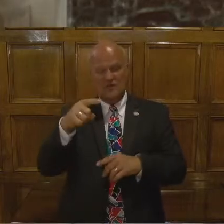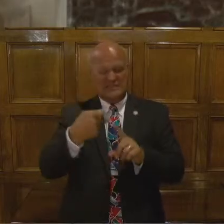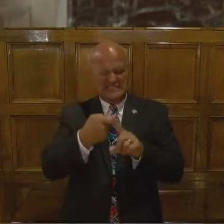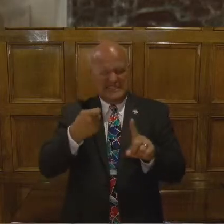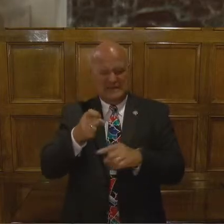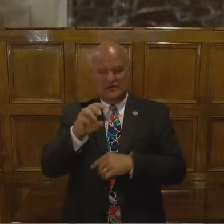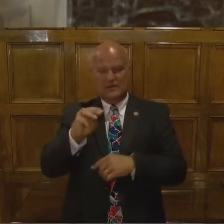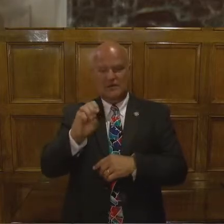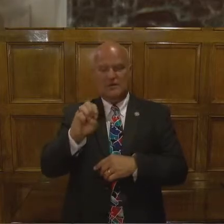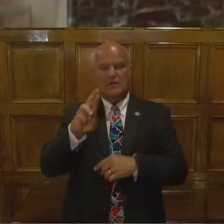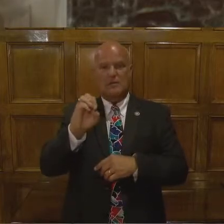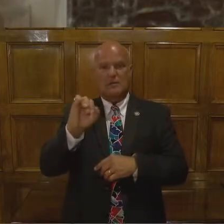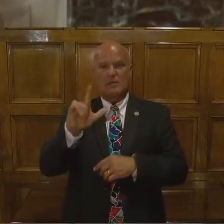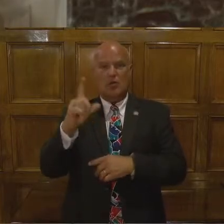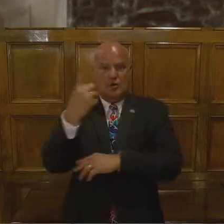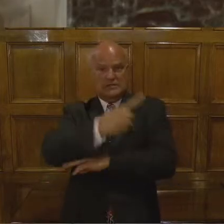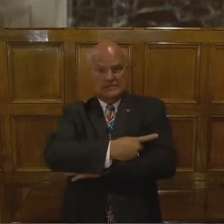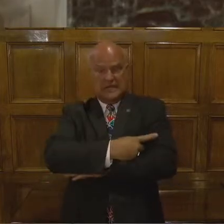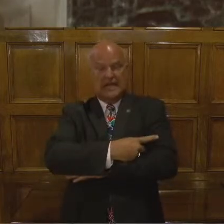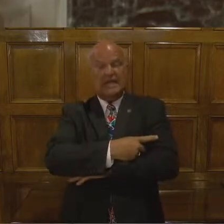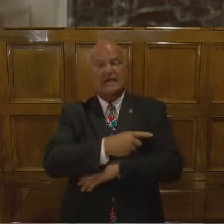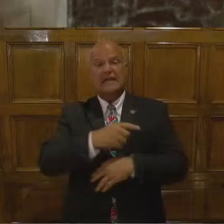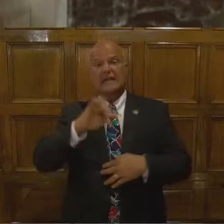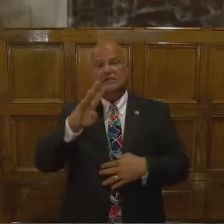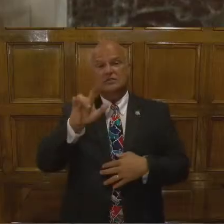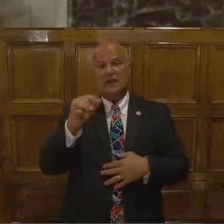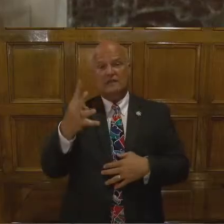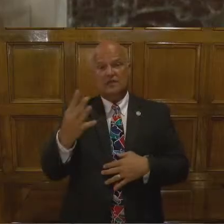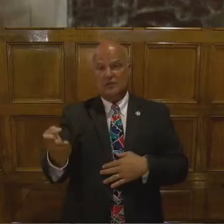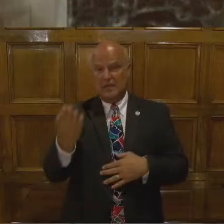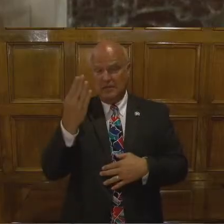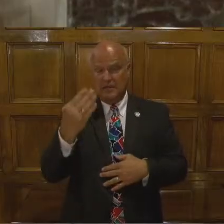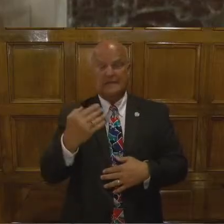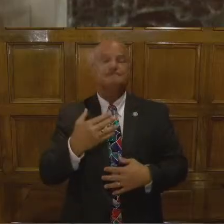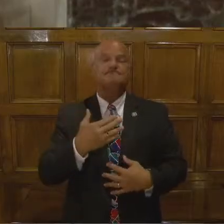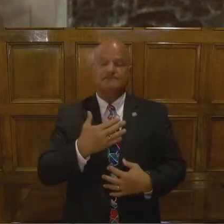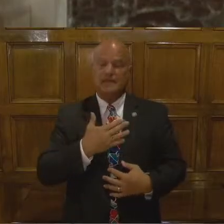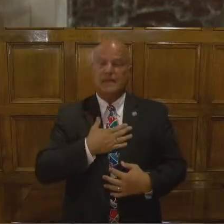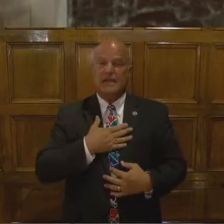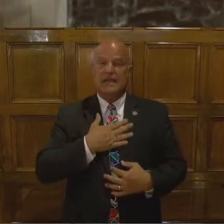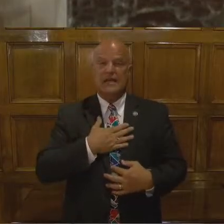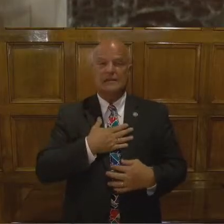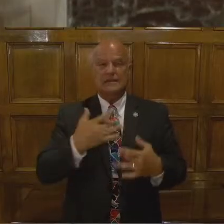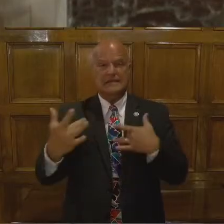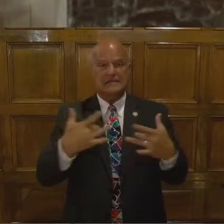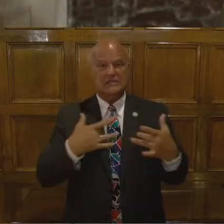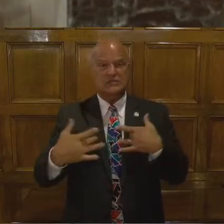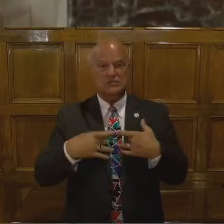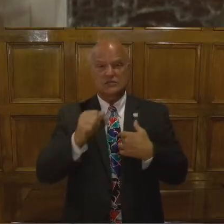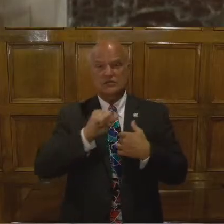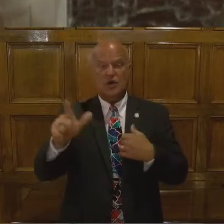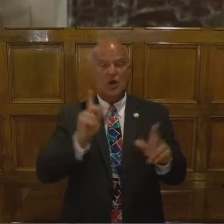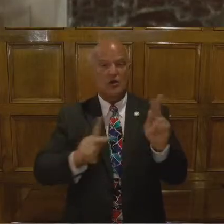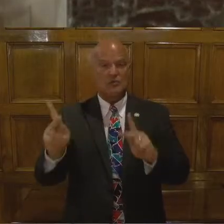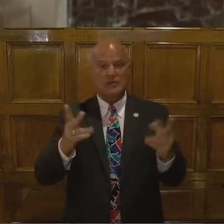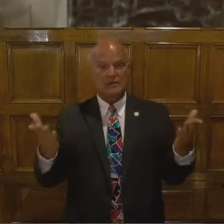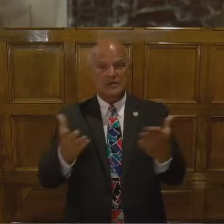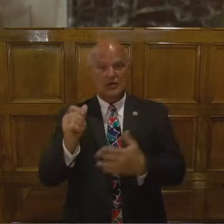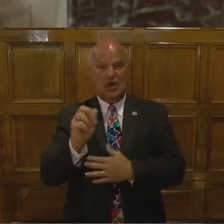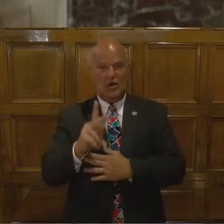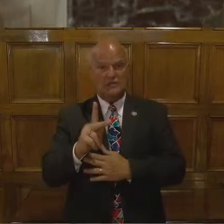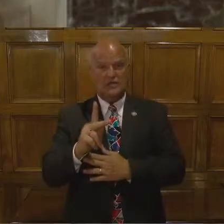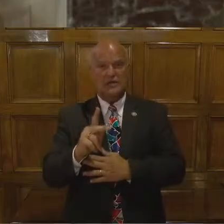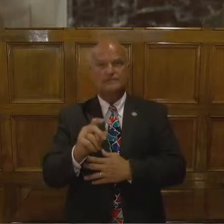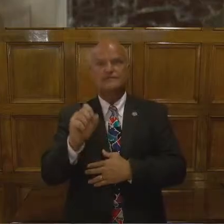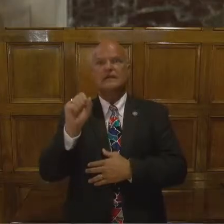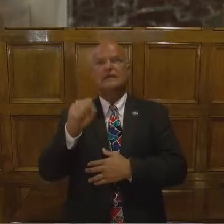Day, and now we have the 4th of July coming up. And my caution to all Arkansans is, yes, you're